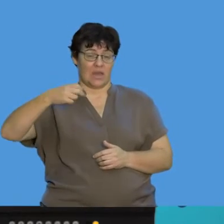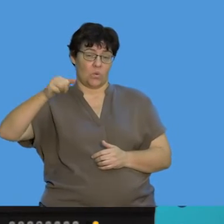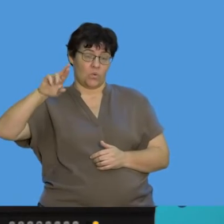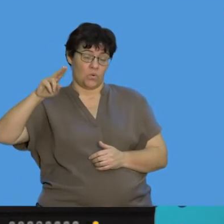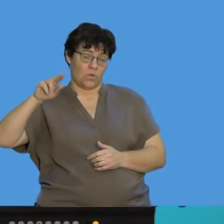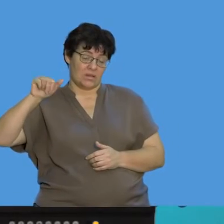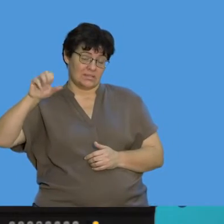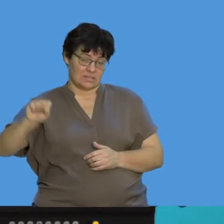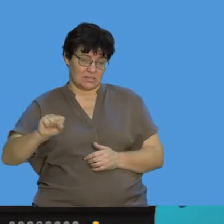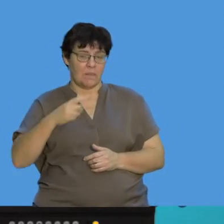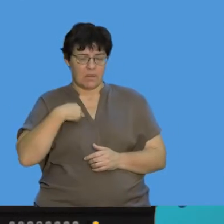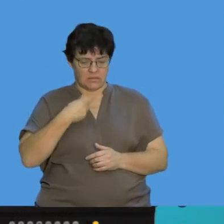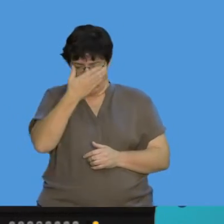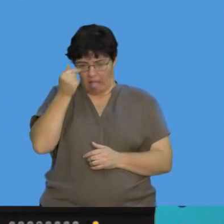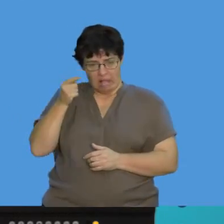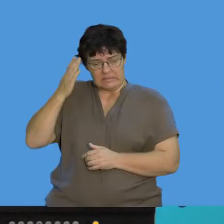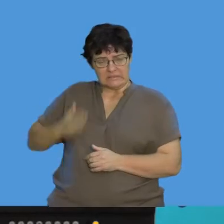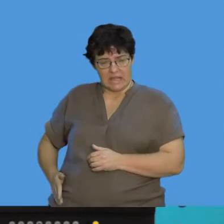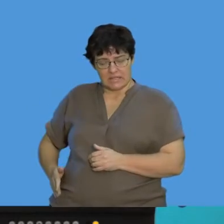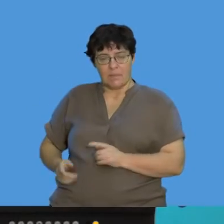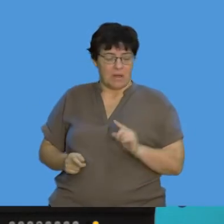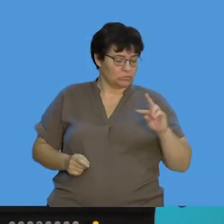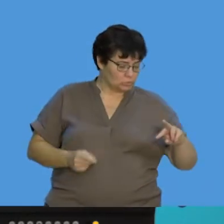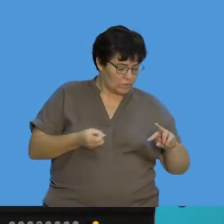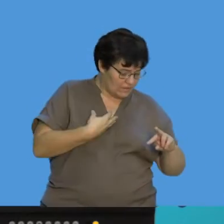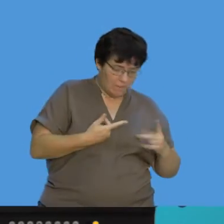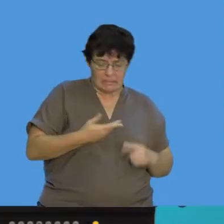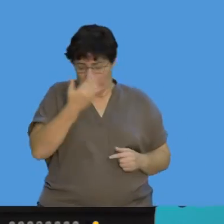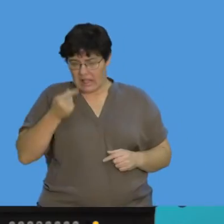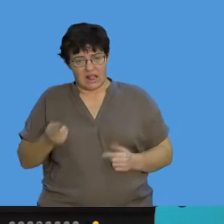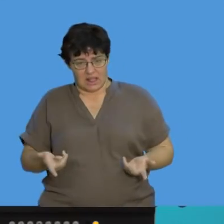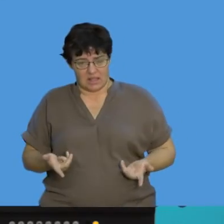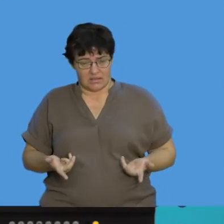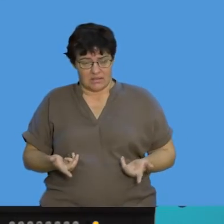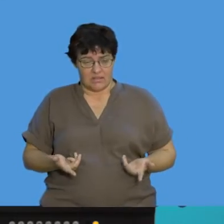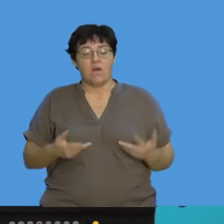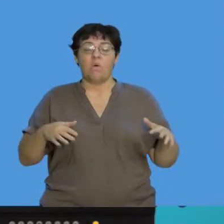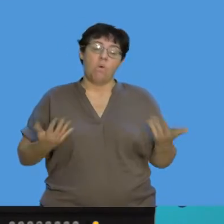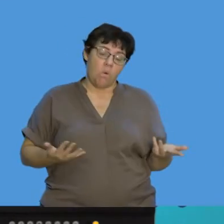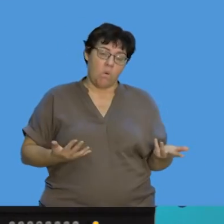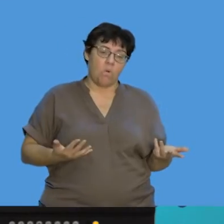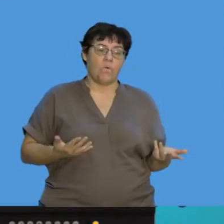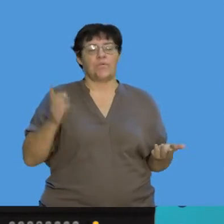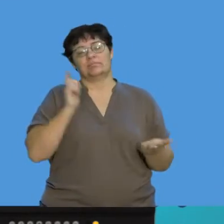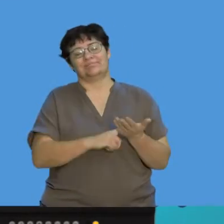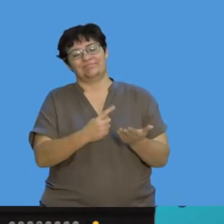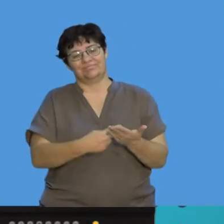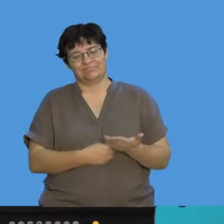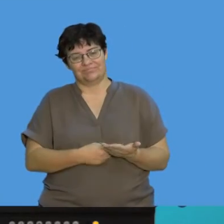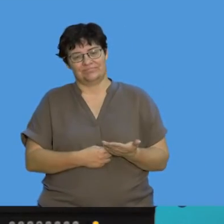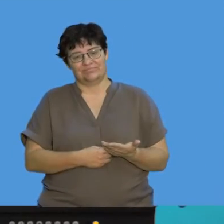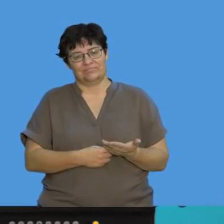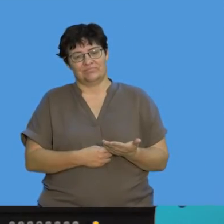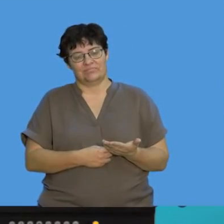to try and find an unknown side when we are given the other two sides, right? Or when we then start talking about